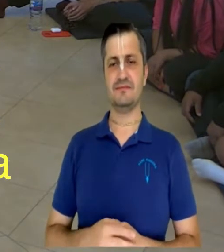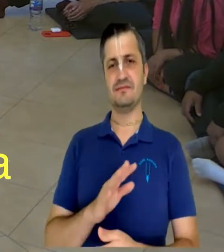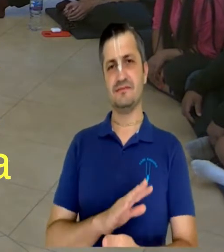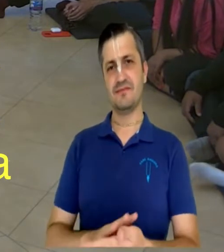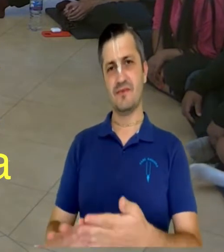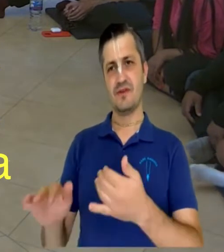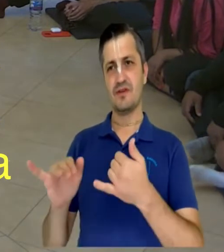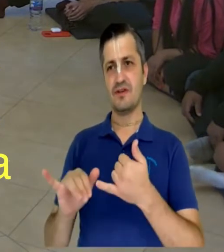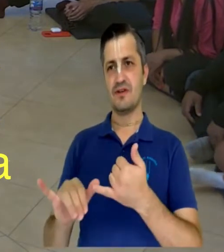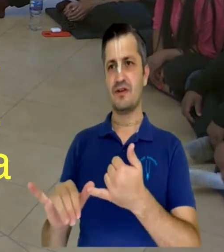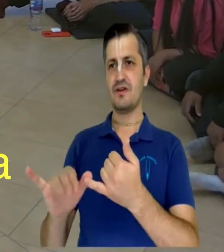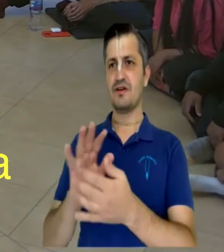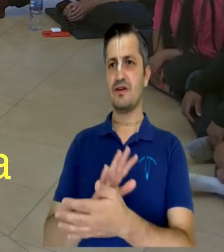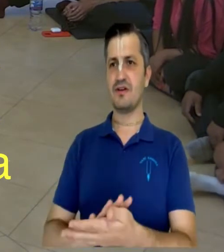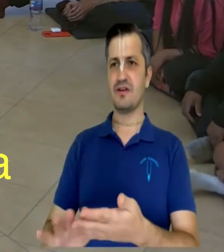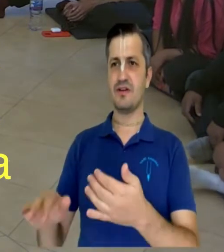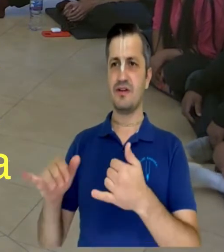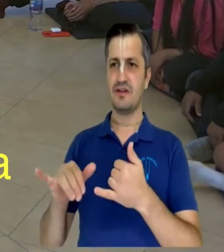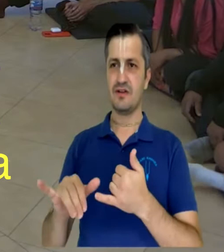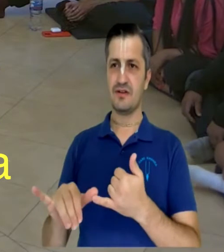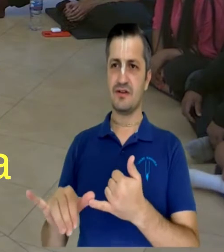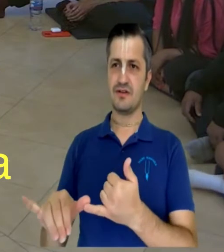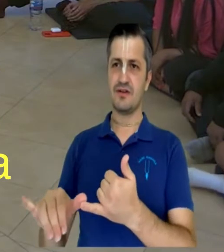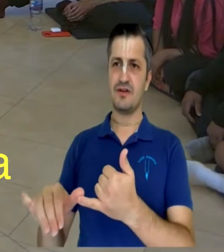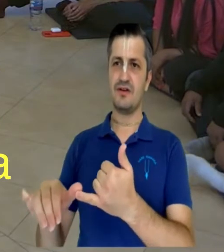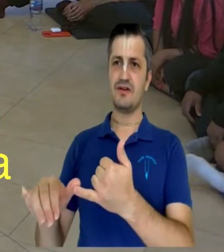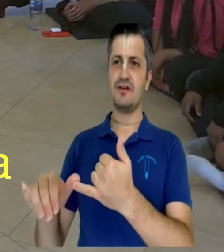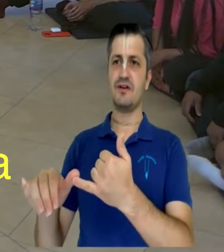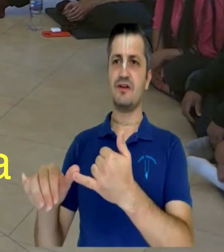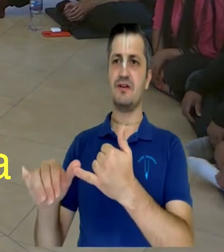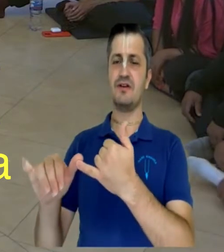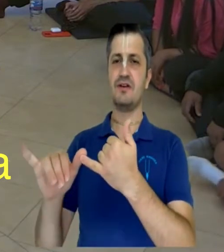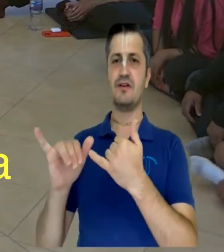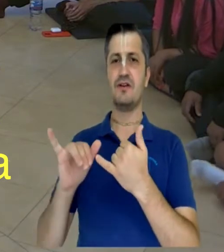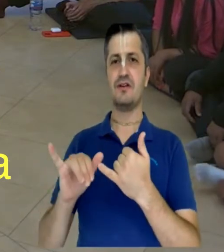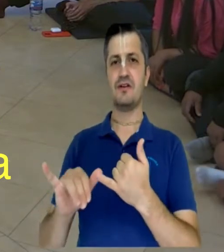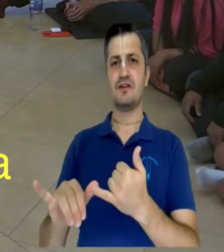Hare Krishna, Hare Krishna,